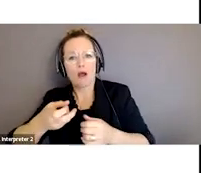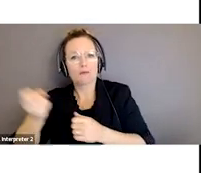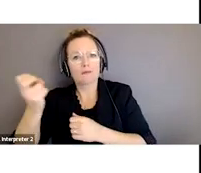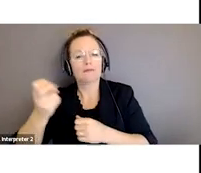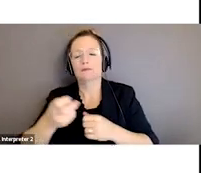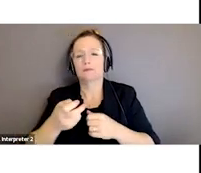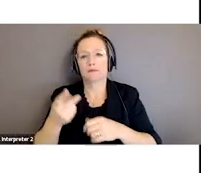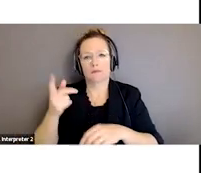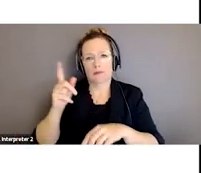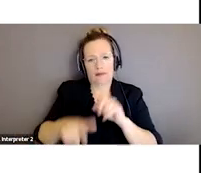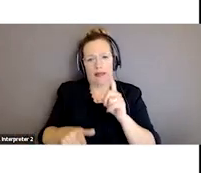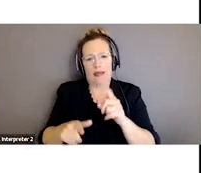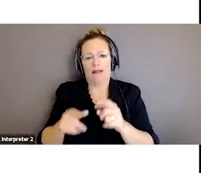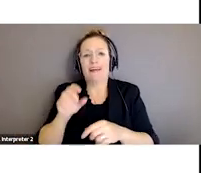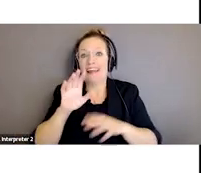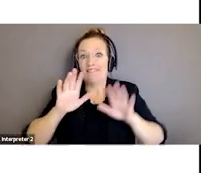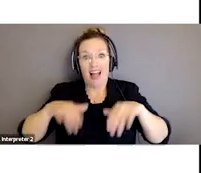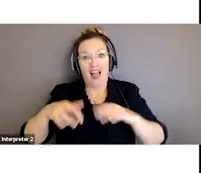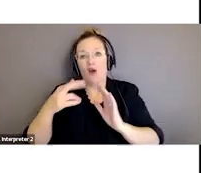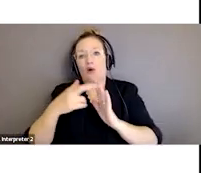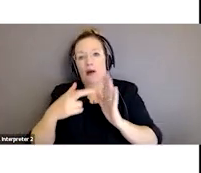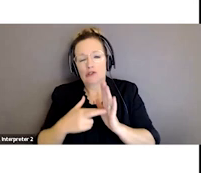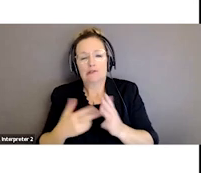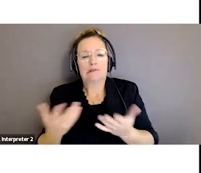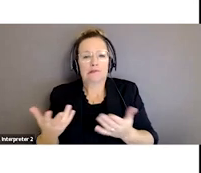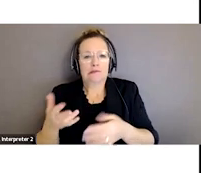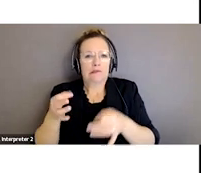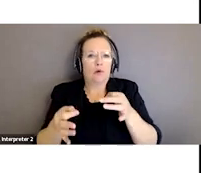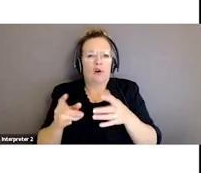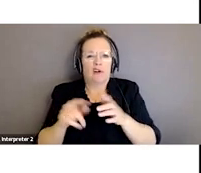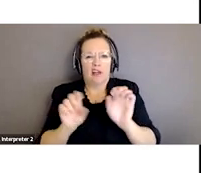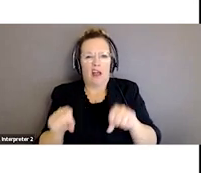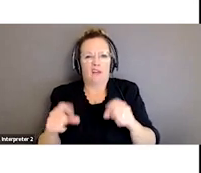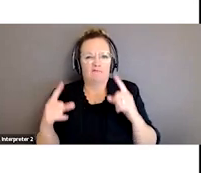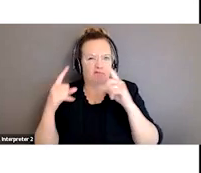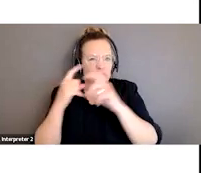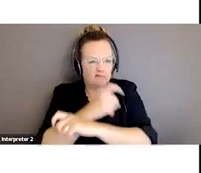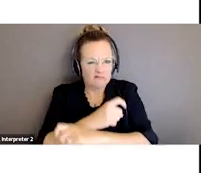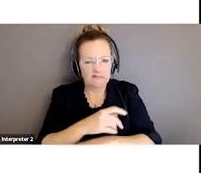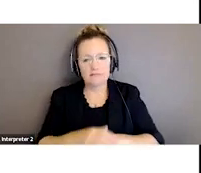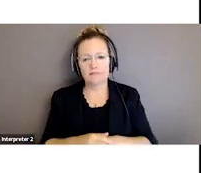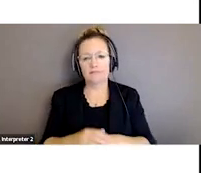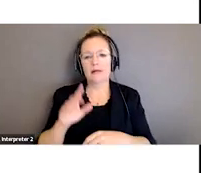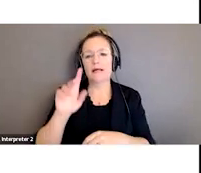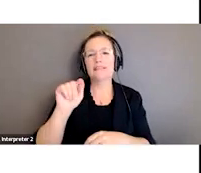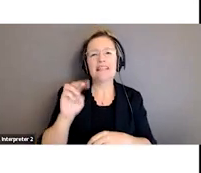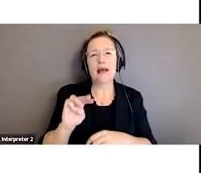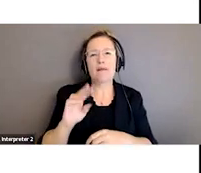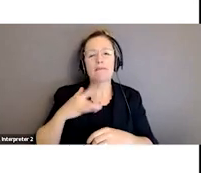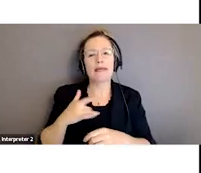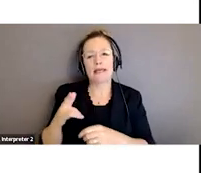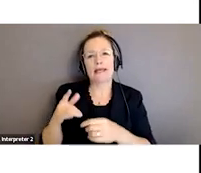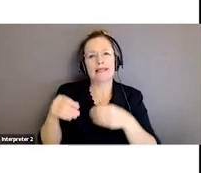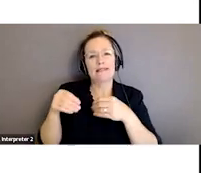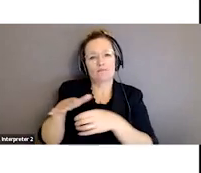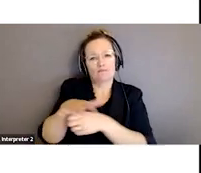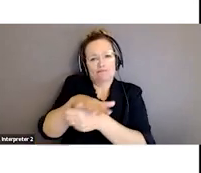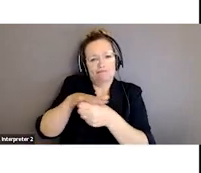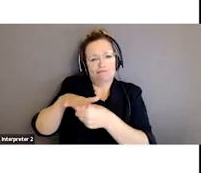more difficult if it is unregistered. Also, unregistered trademarks are typically geographically restricted in the sense